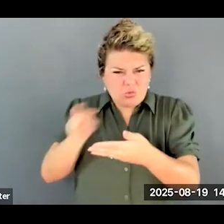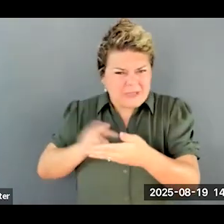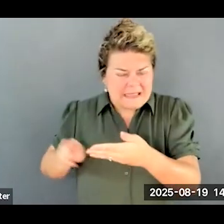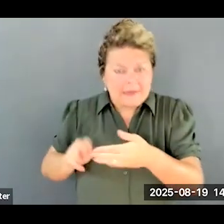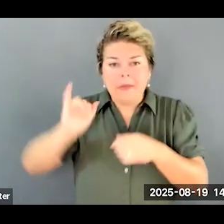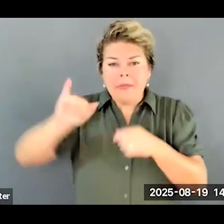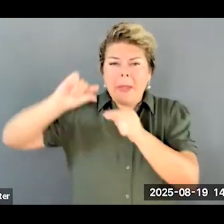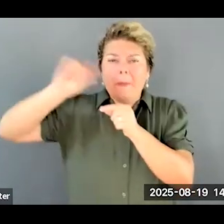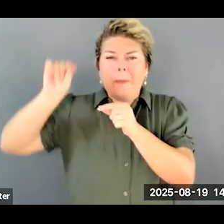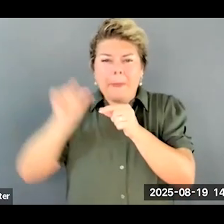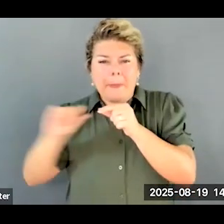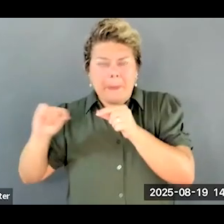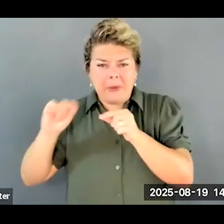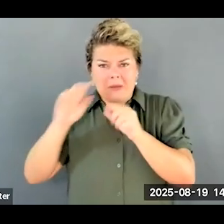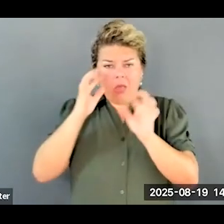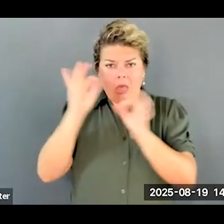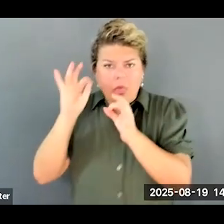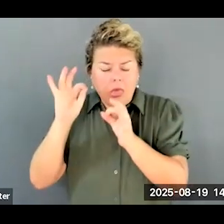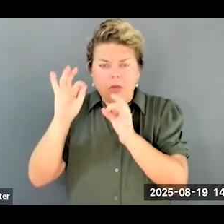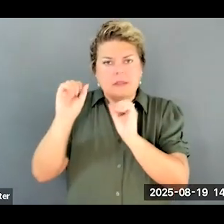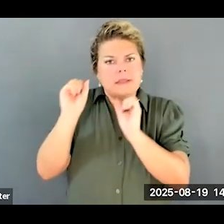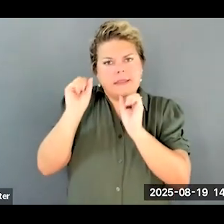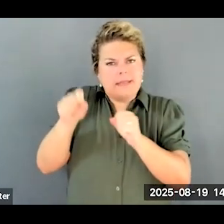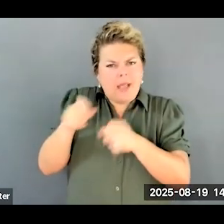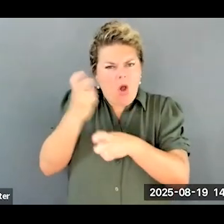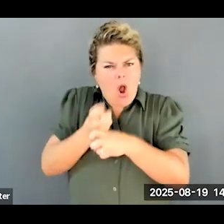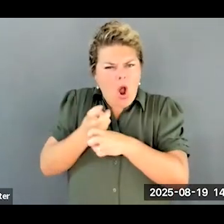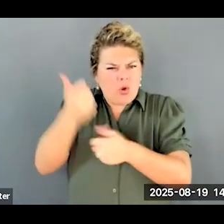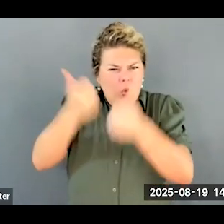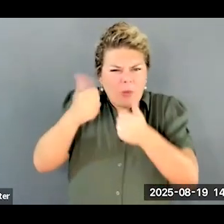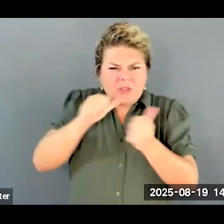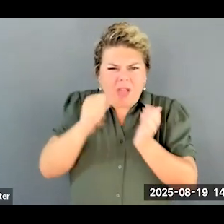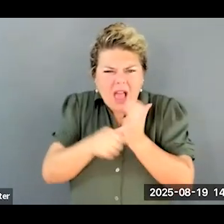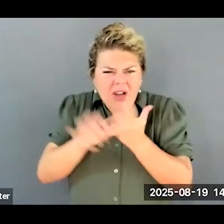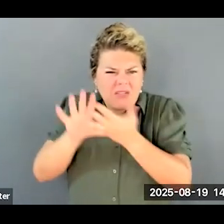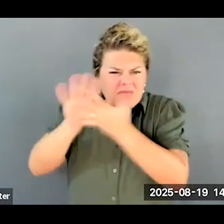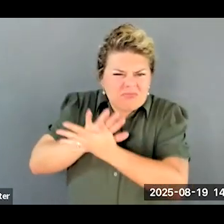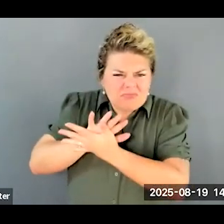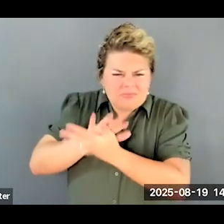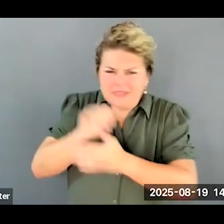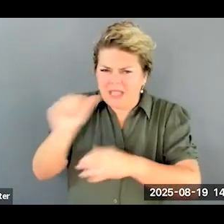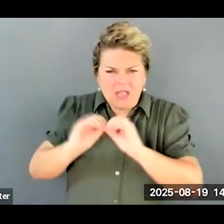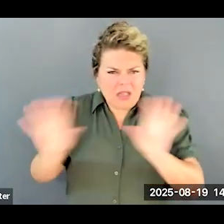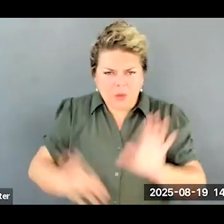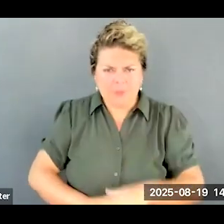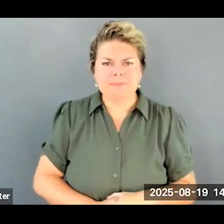pieces can create a visual discrepancy that might be difficult to see which letter is which.